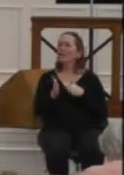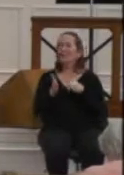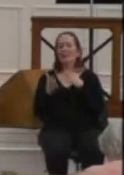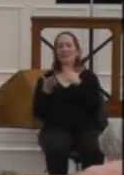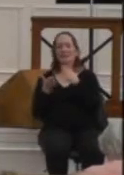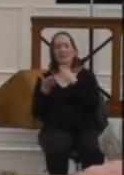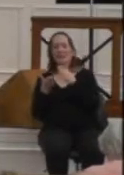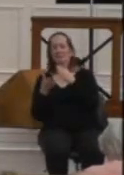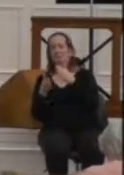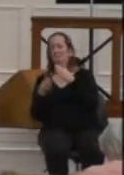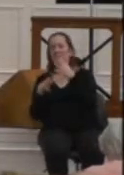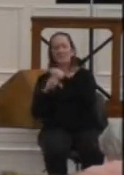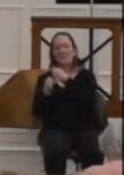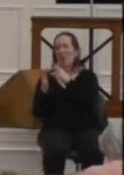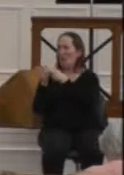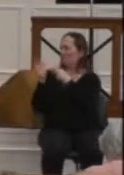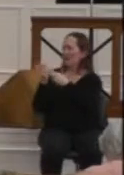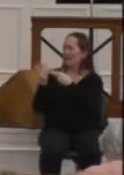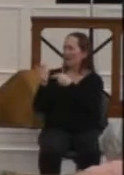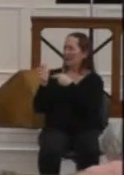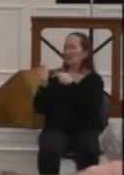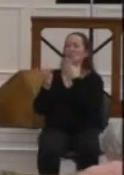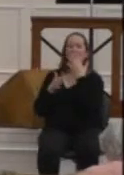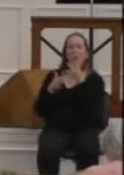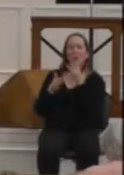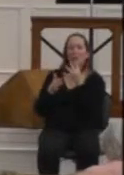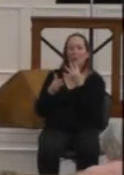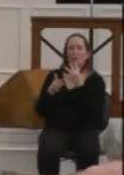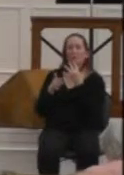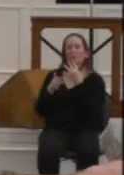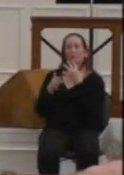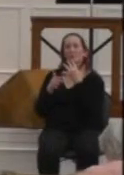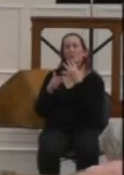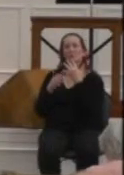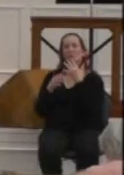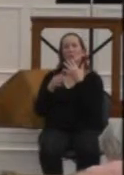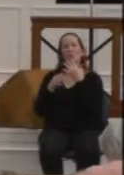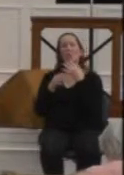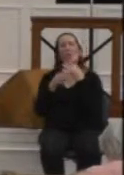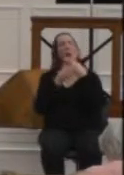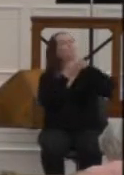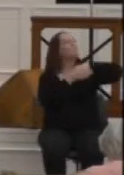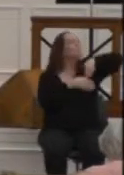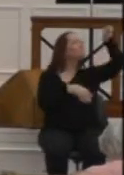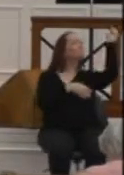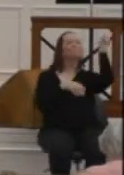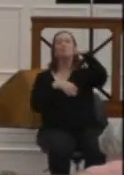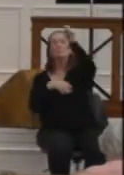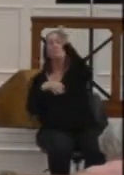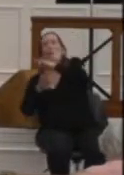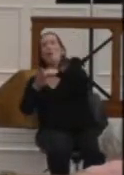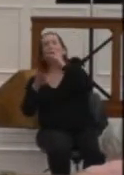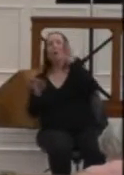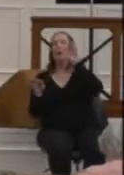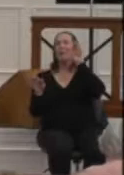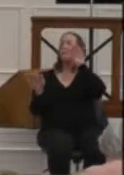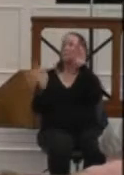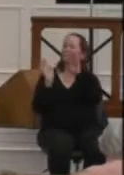colors and pigments and put them on a canvas and just make us in